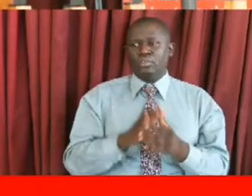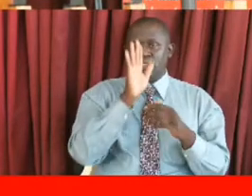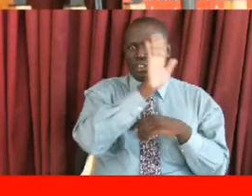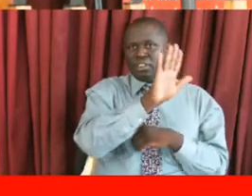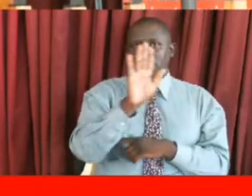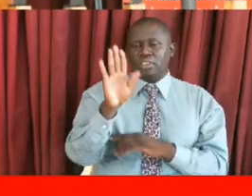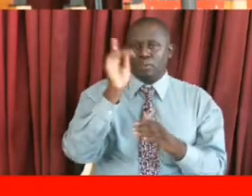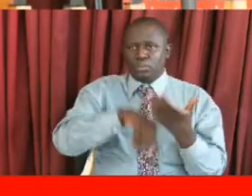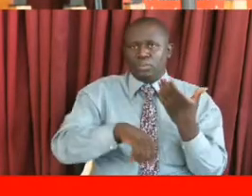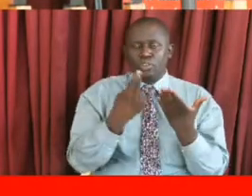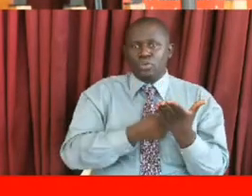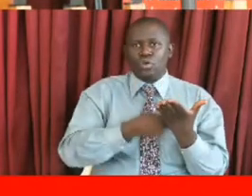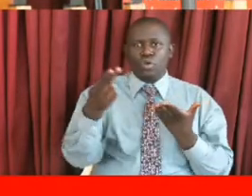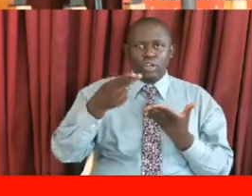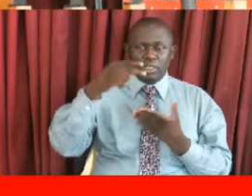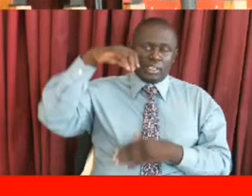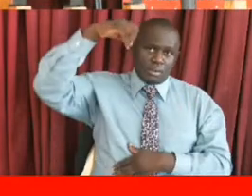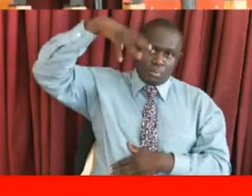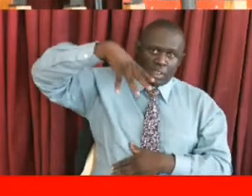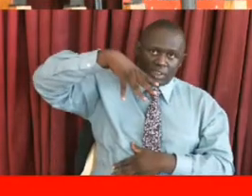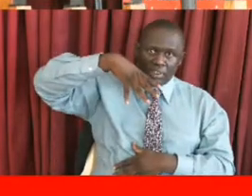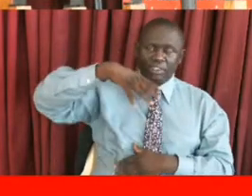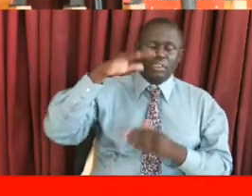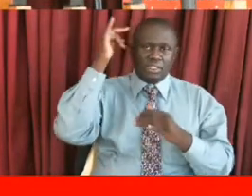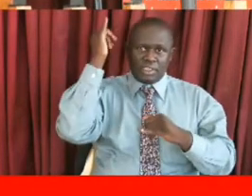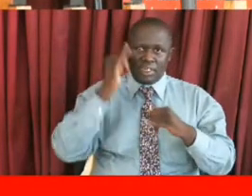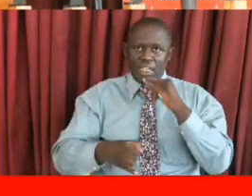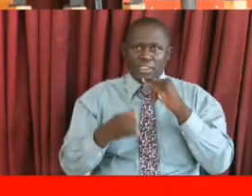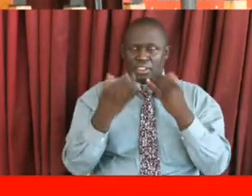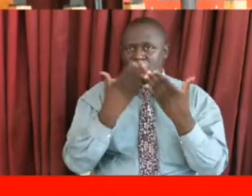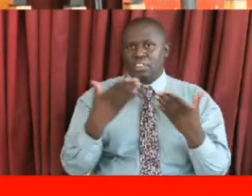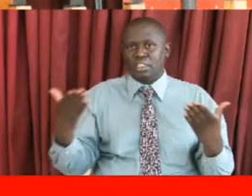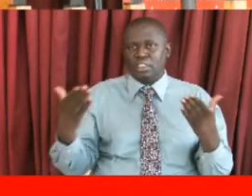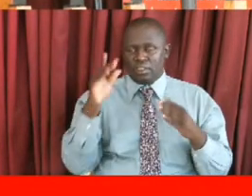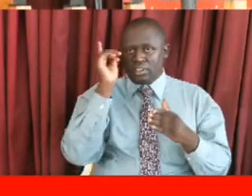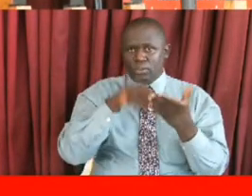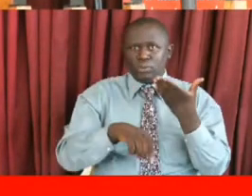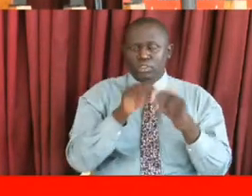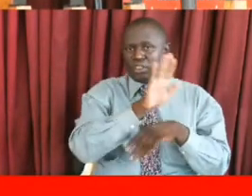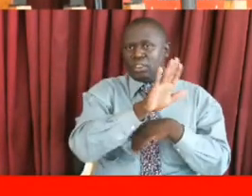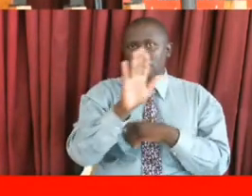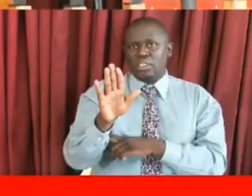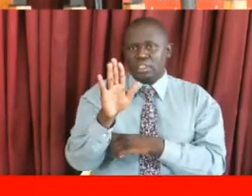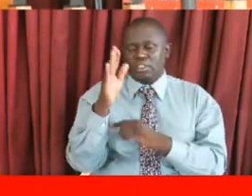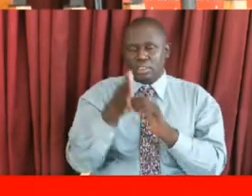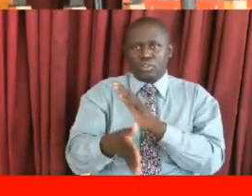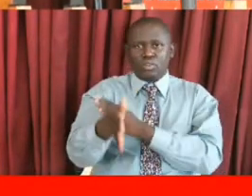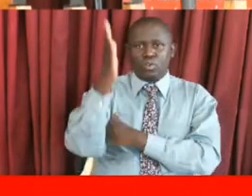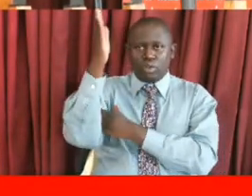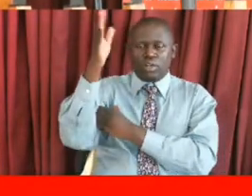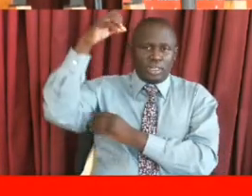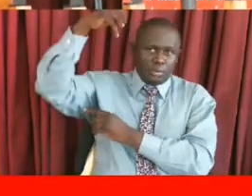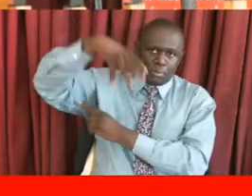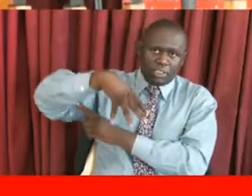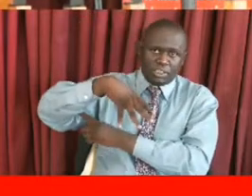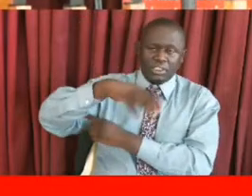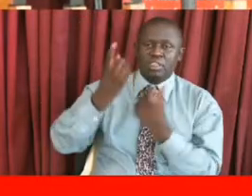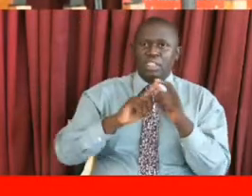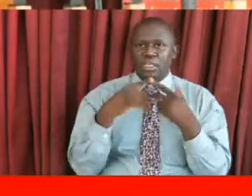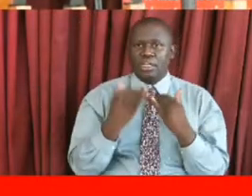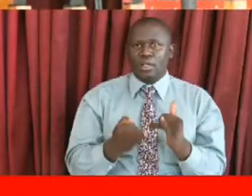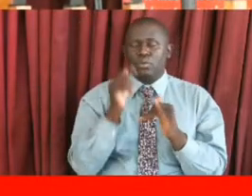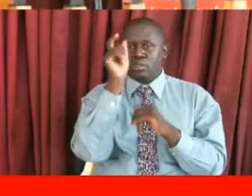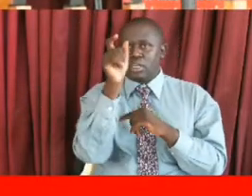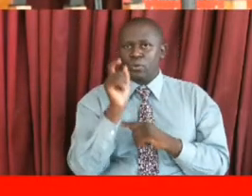his Divine the last thing is his Divine the word